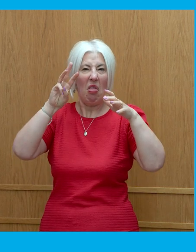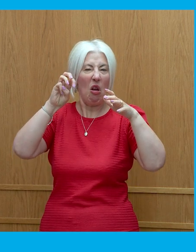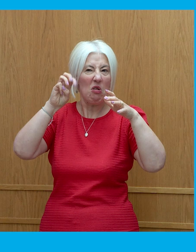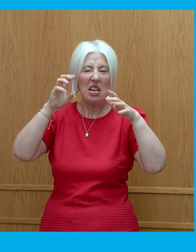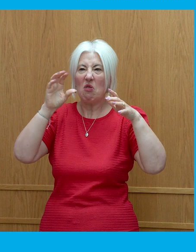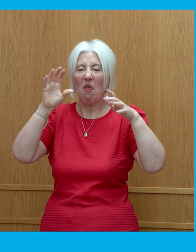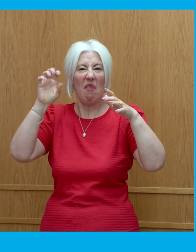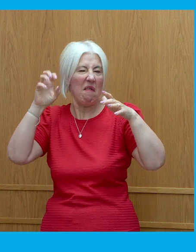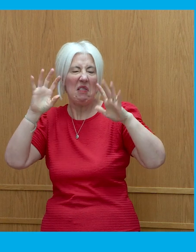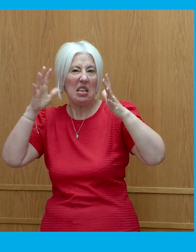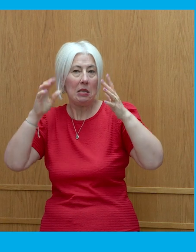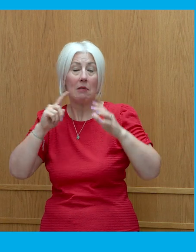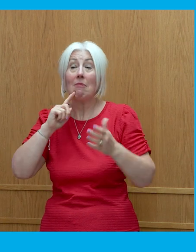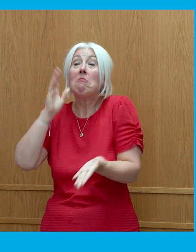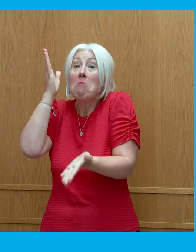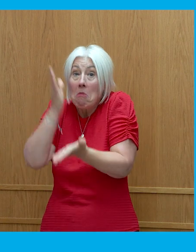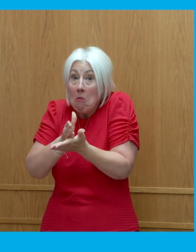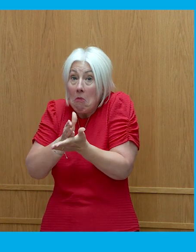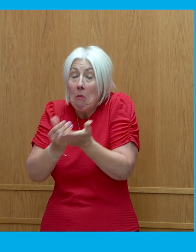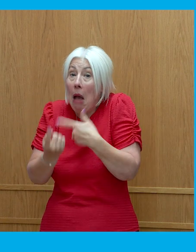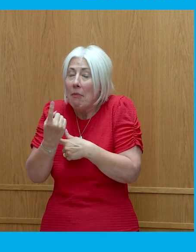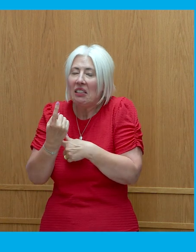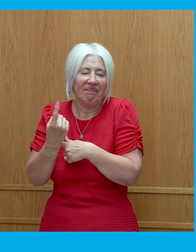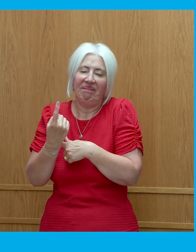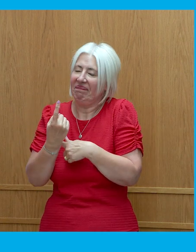I don't think any of those are actually going to happen.